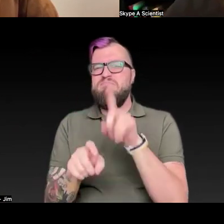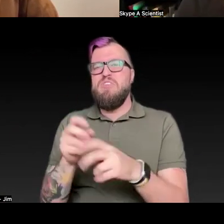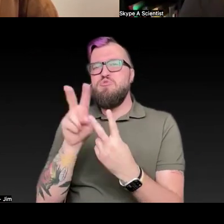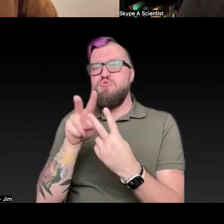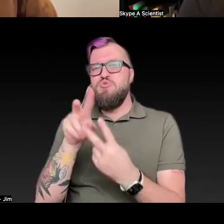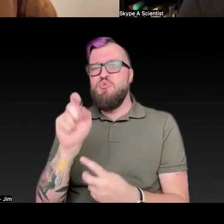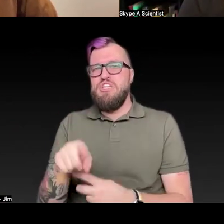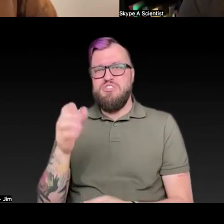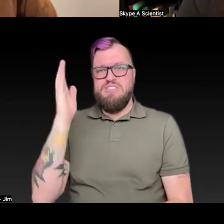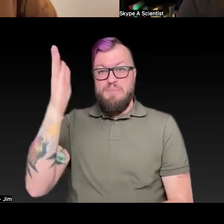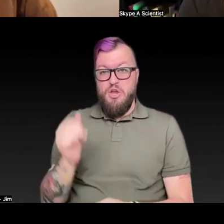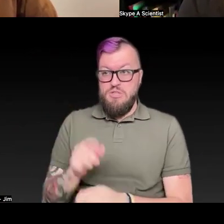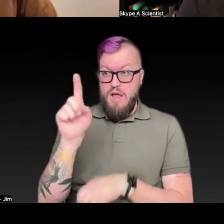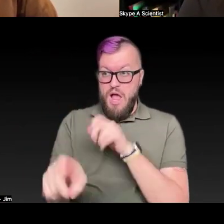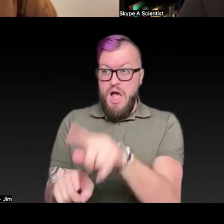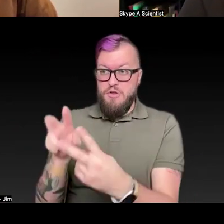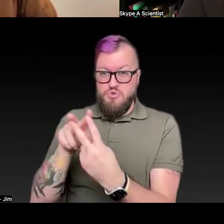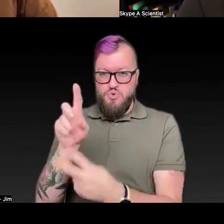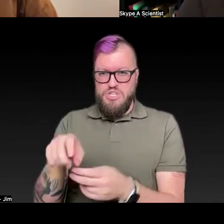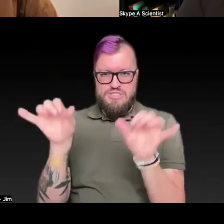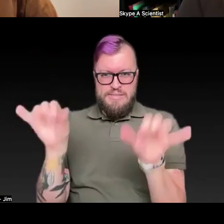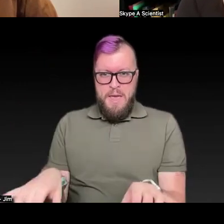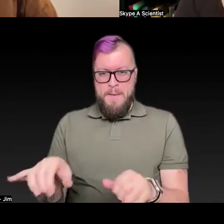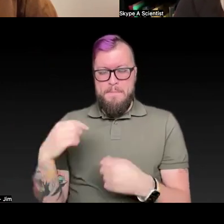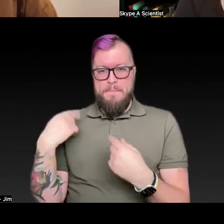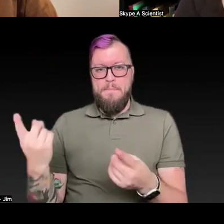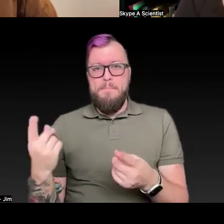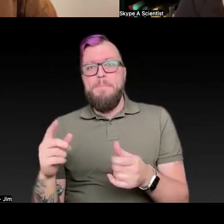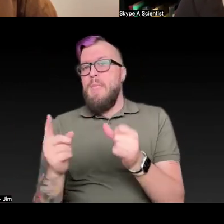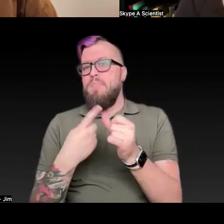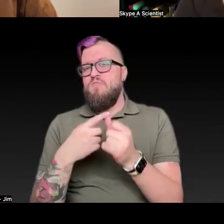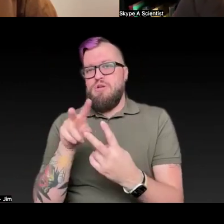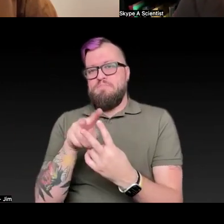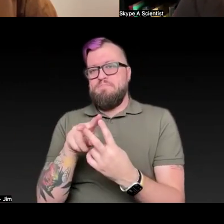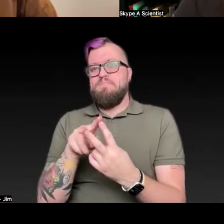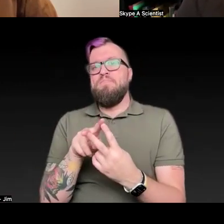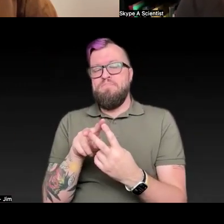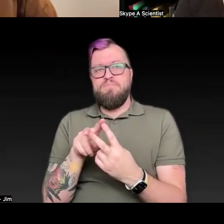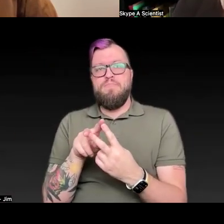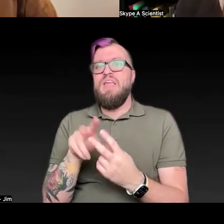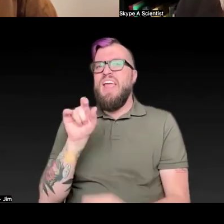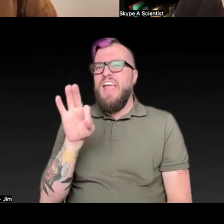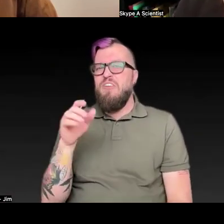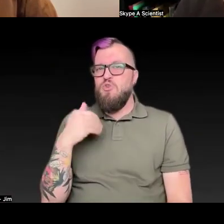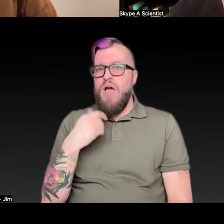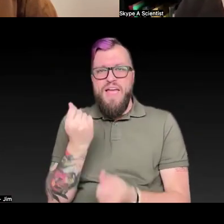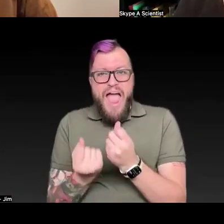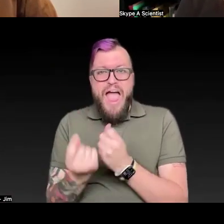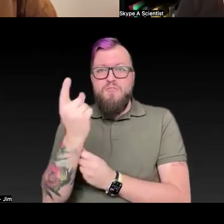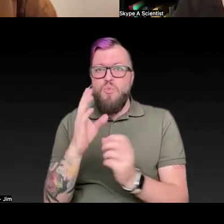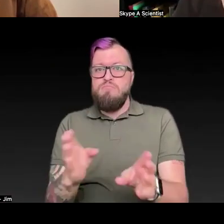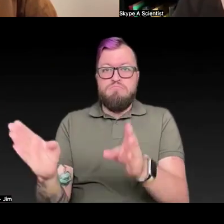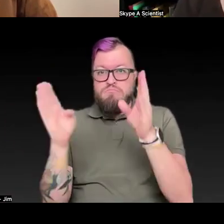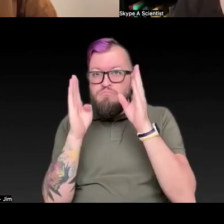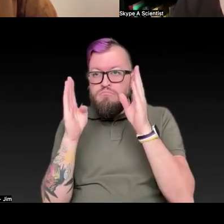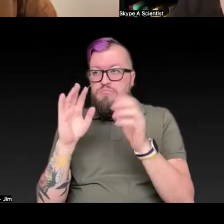questions at the end of these sessions. Um, and the first of these two questions that we ask everyone is if you had everyone's attention in the world and you